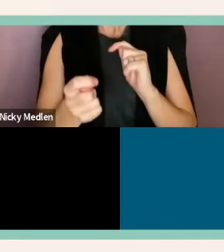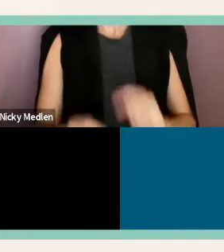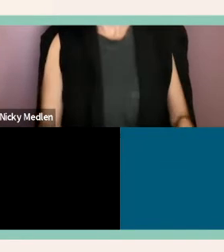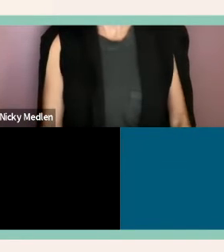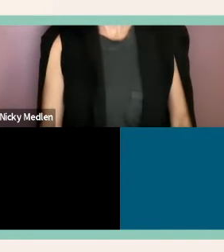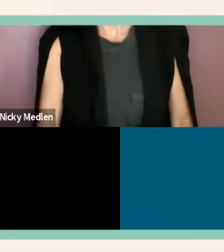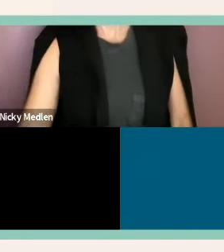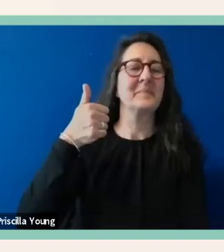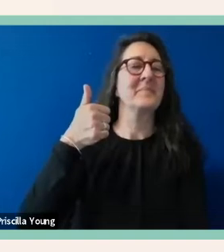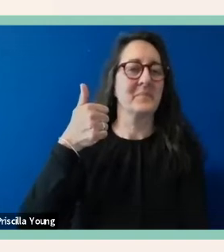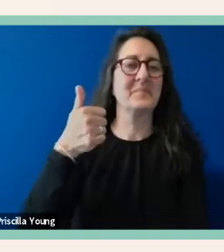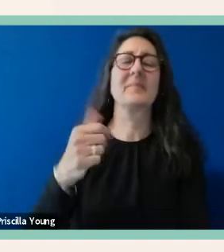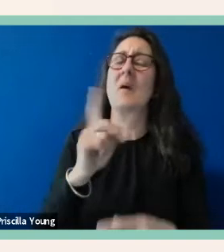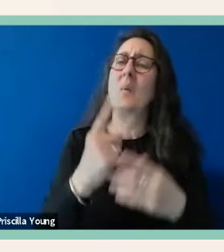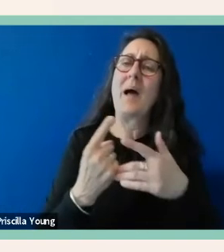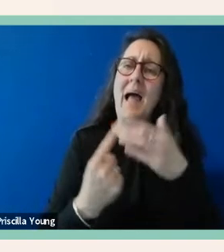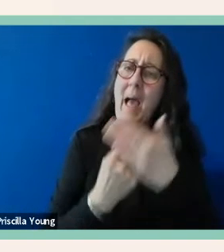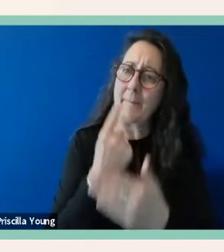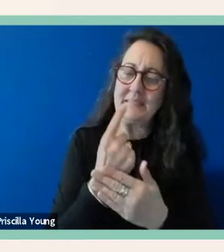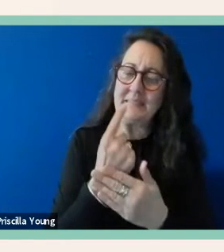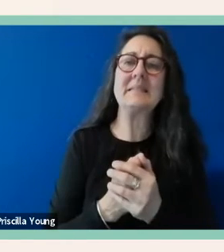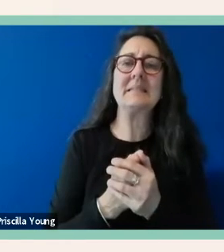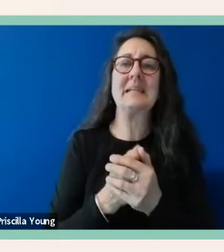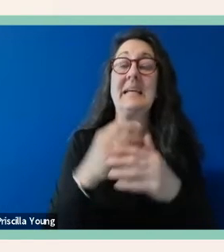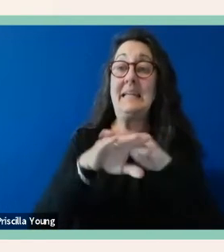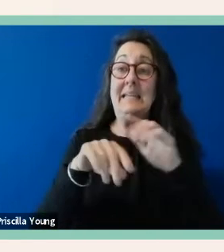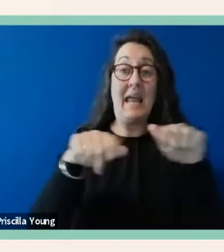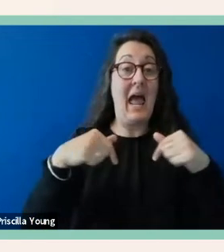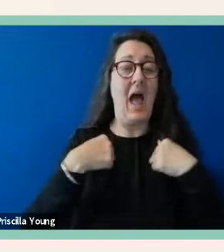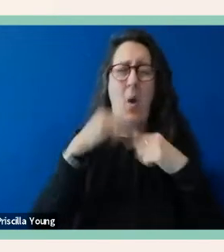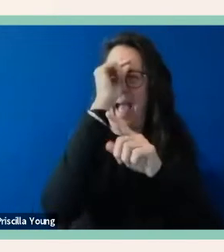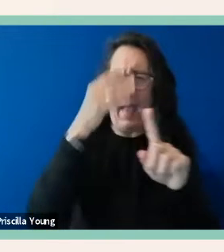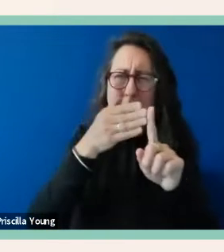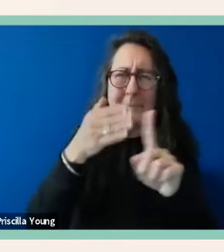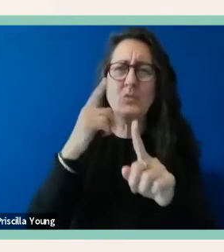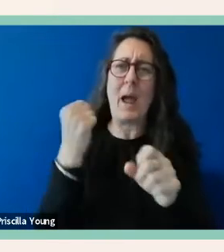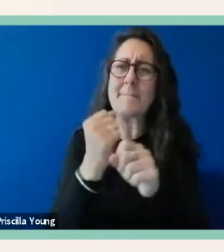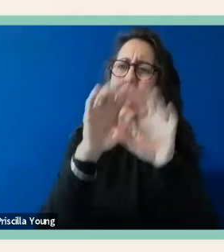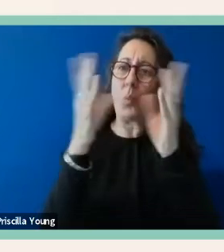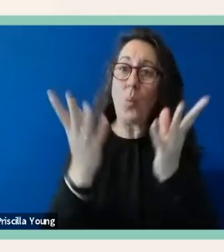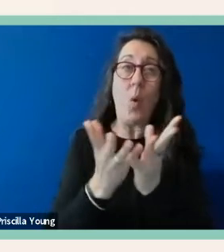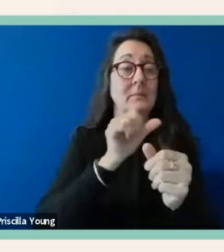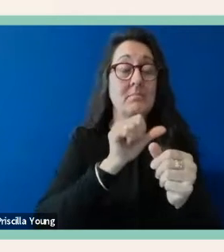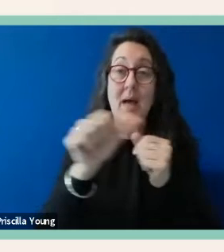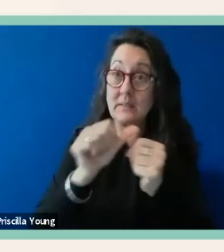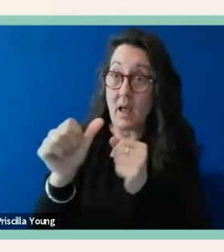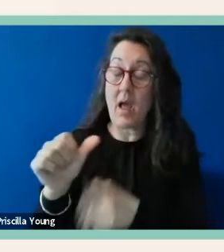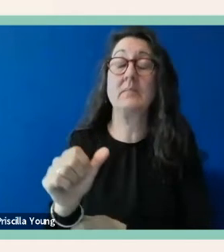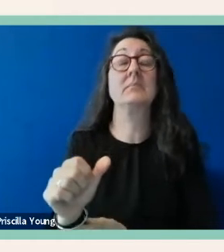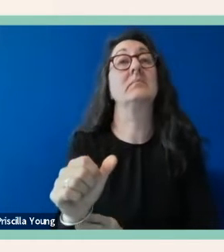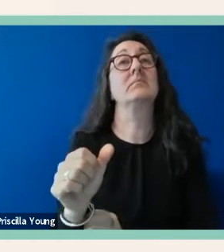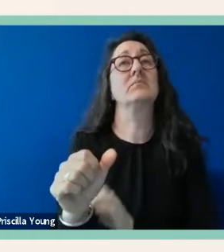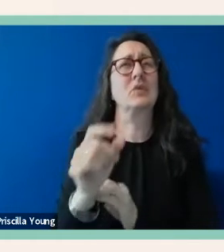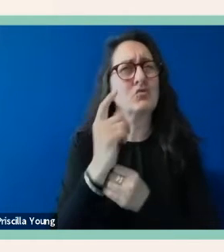what happens is that in our aims to make worlds better, to get rid